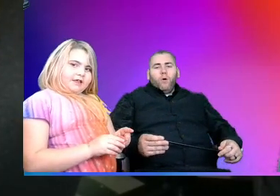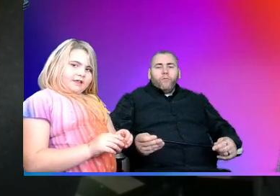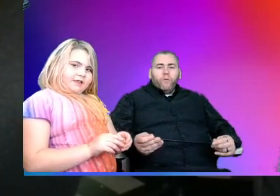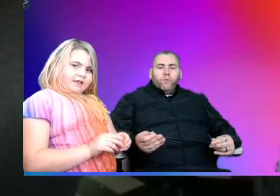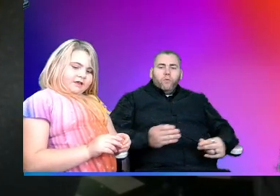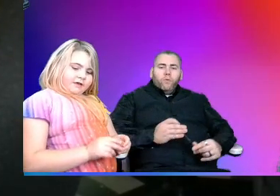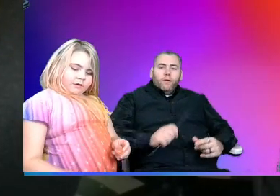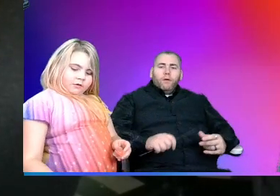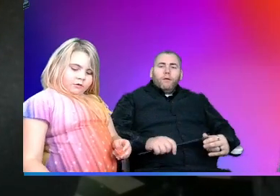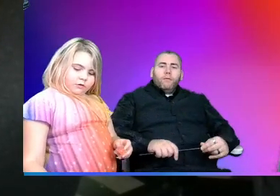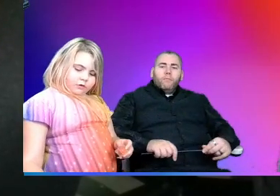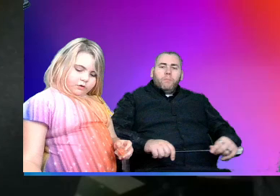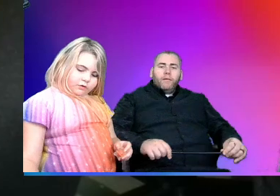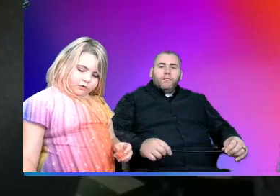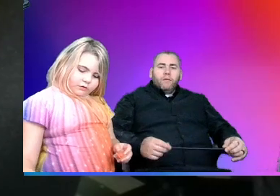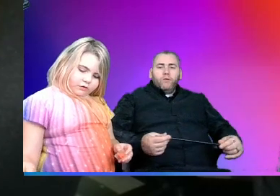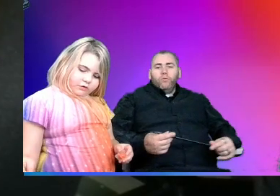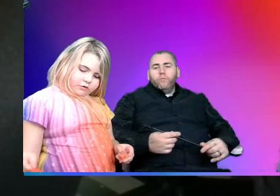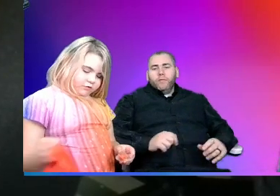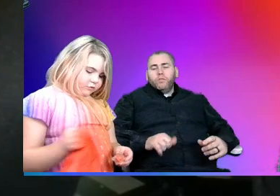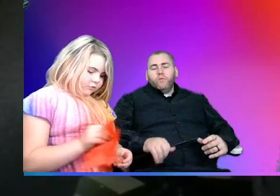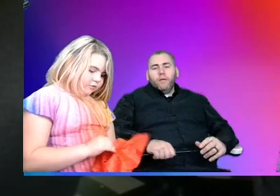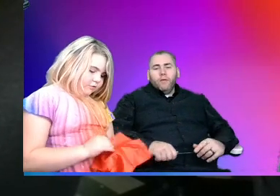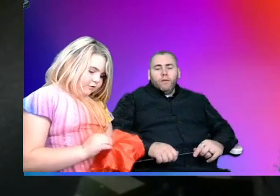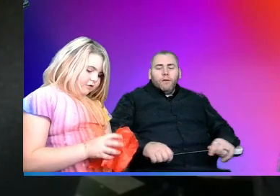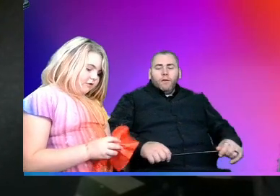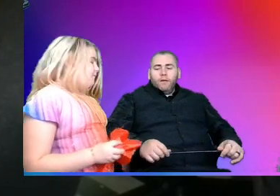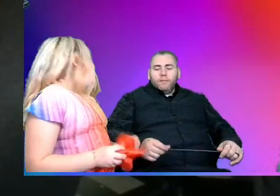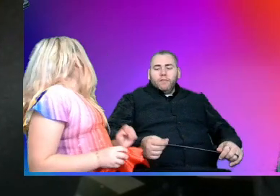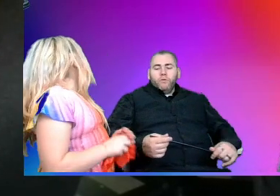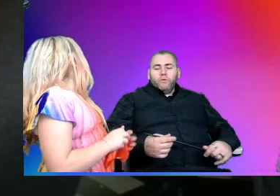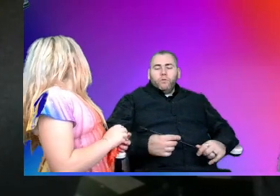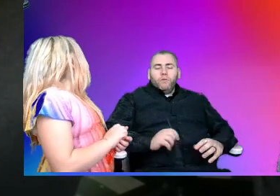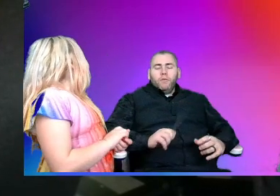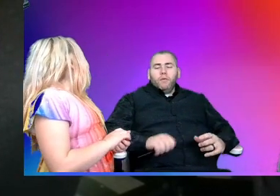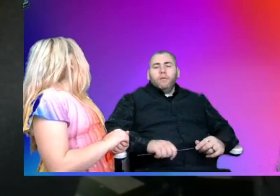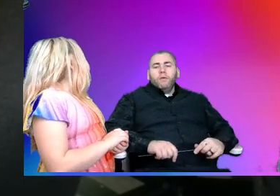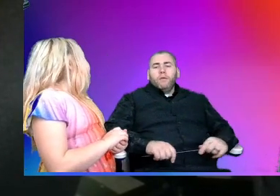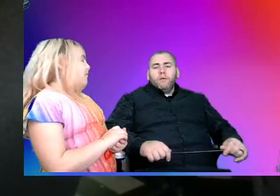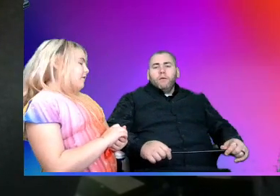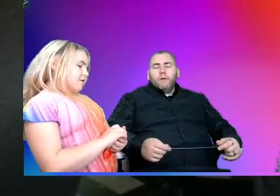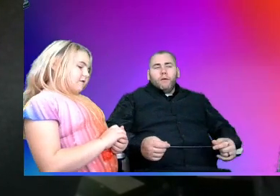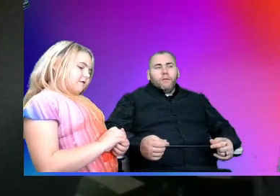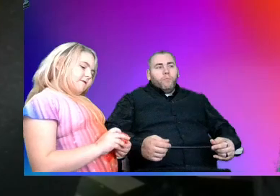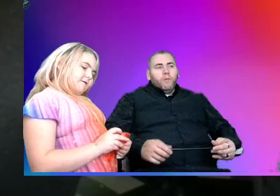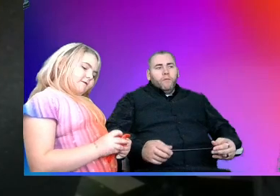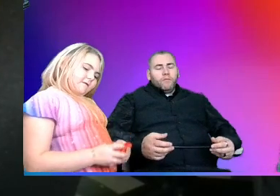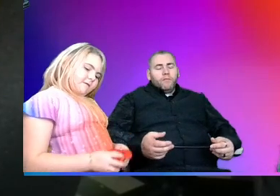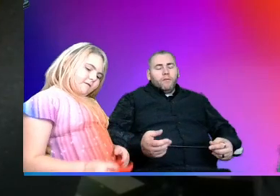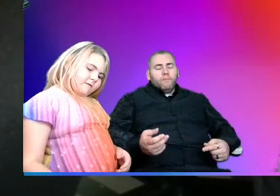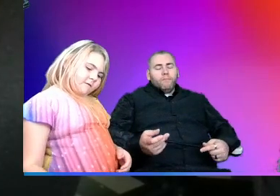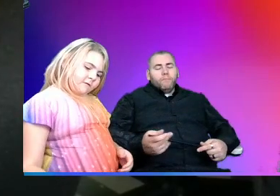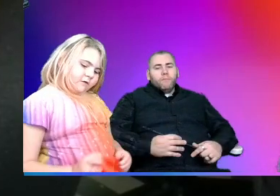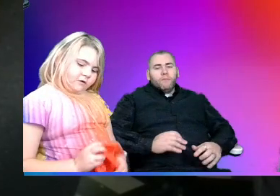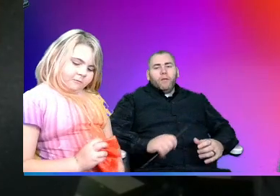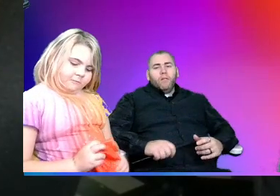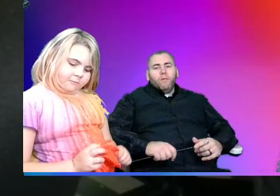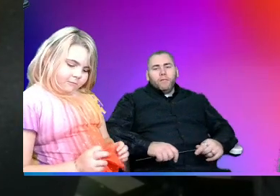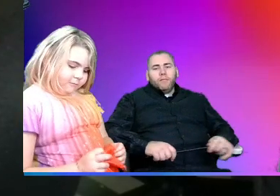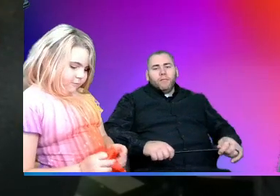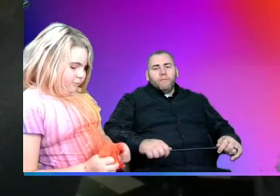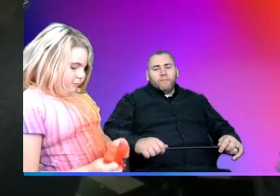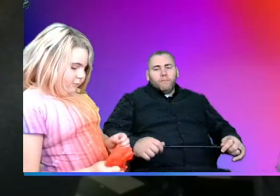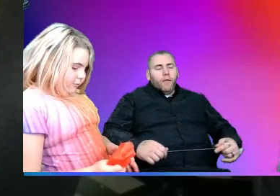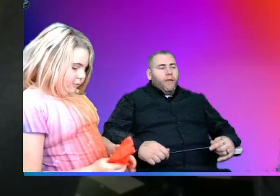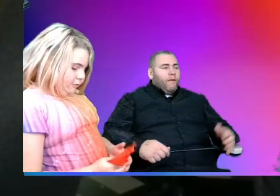that's actually a ball through plastic cube mystery, similar to the, I believe it's been a little